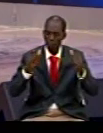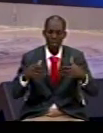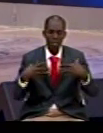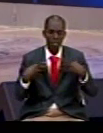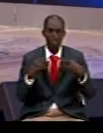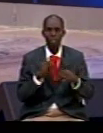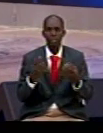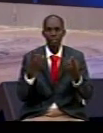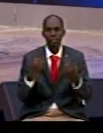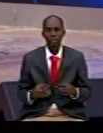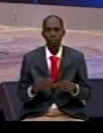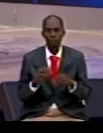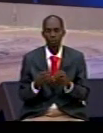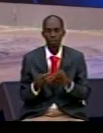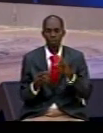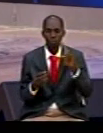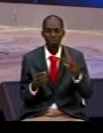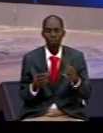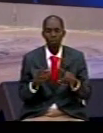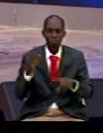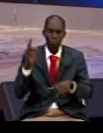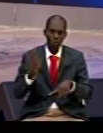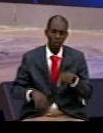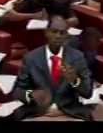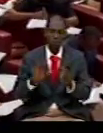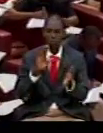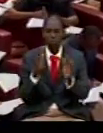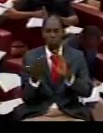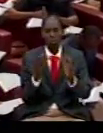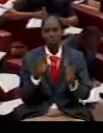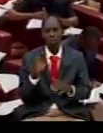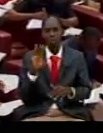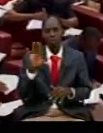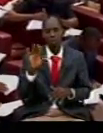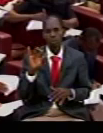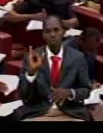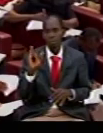Number one, incomparable miracle of healing. Number two,